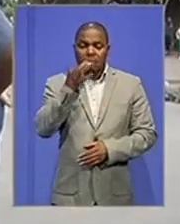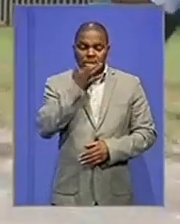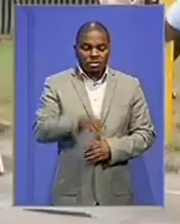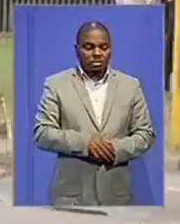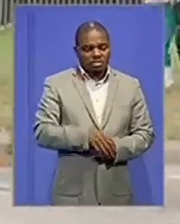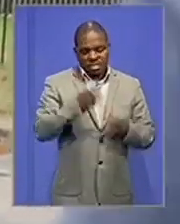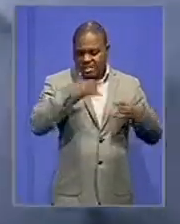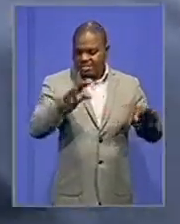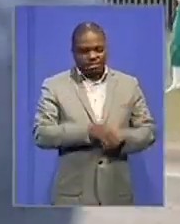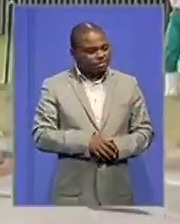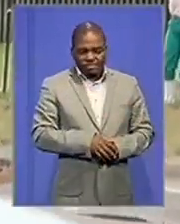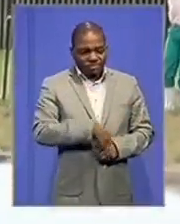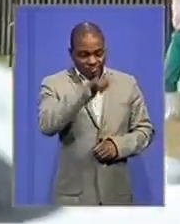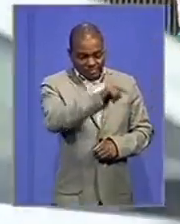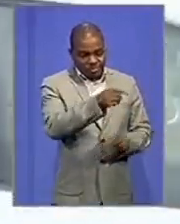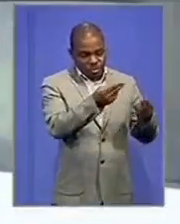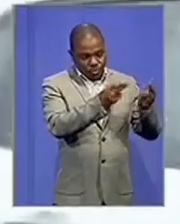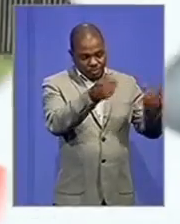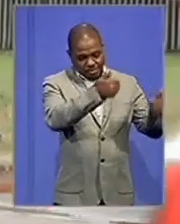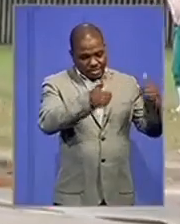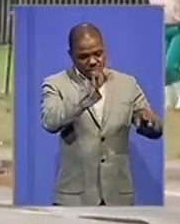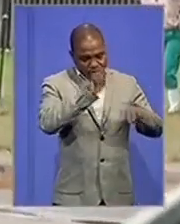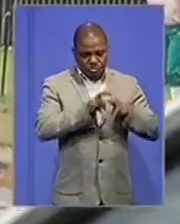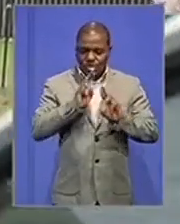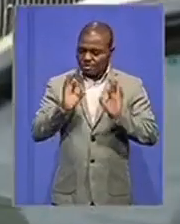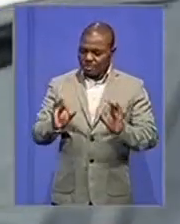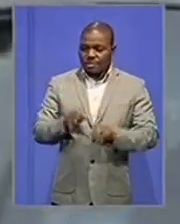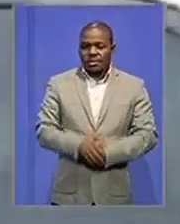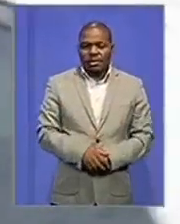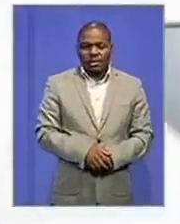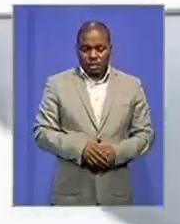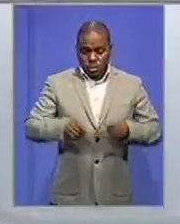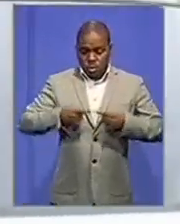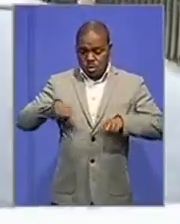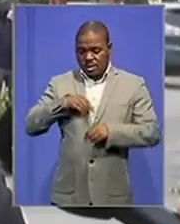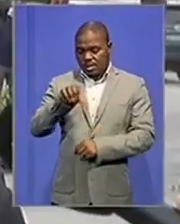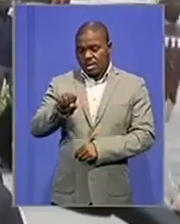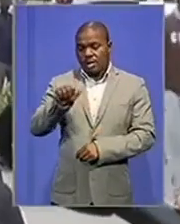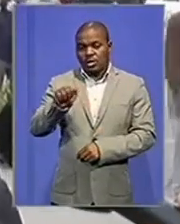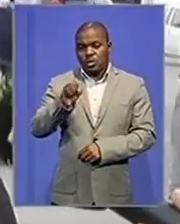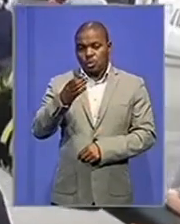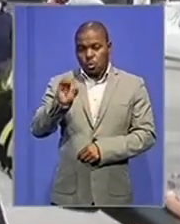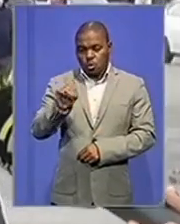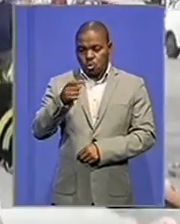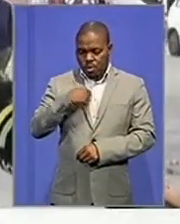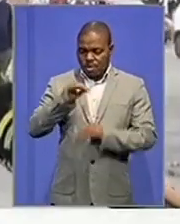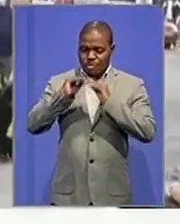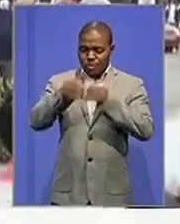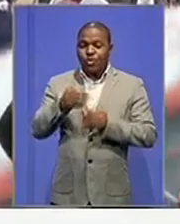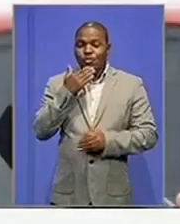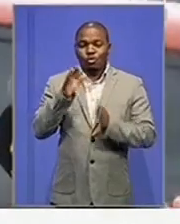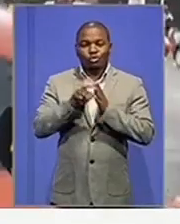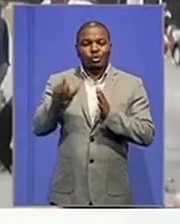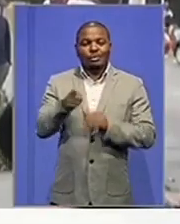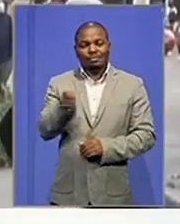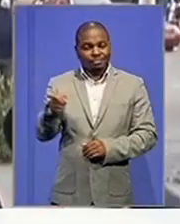botsamaisi jwa university bo arabela dililo tsa bone. And as SASCO, ours is to protect the interest of students. We are